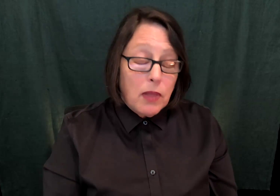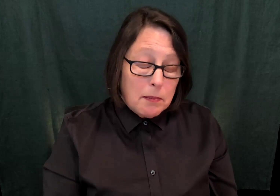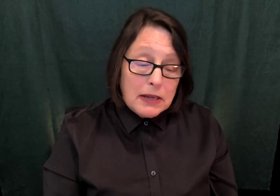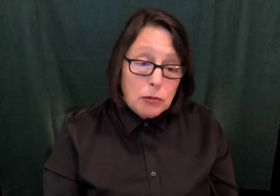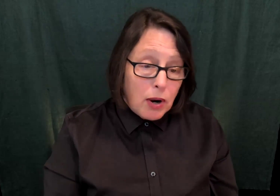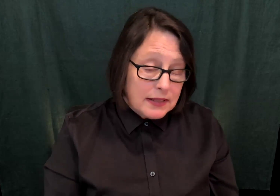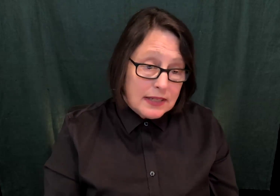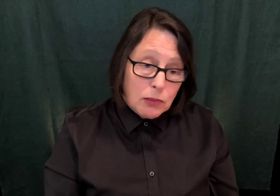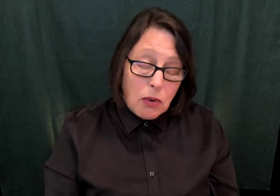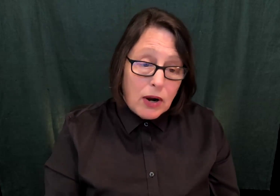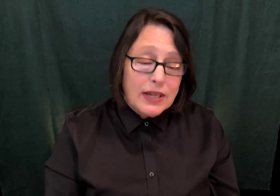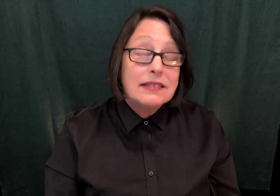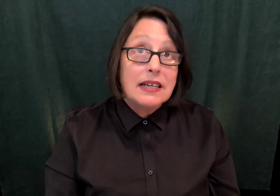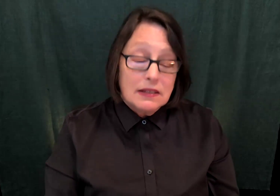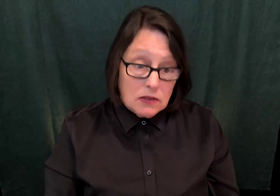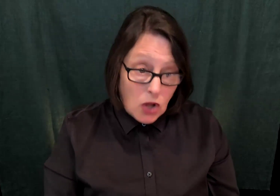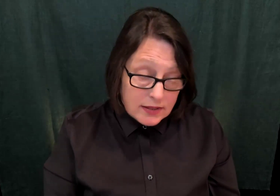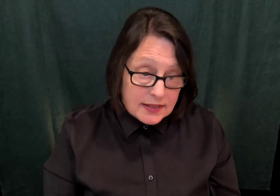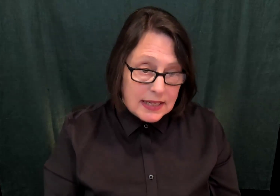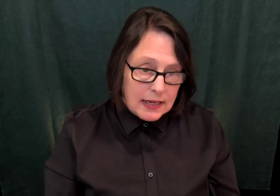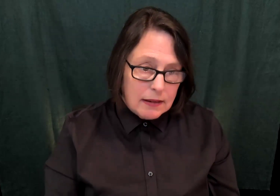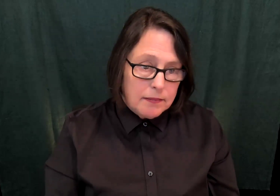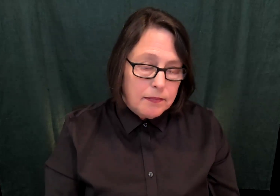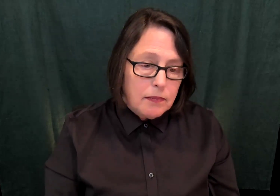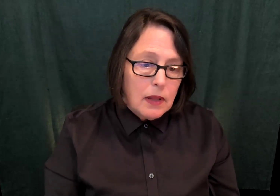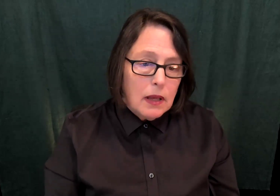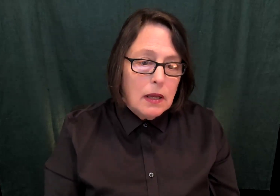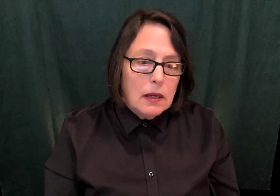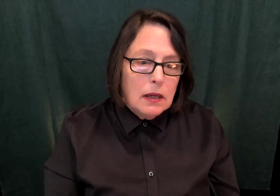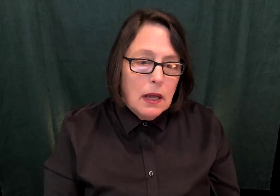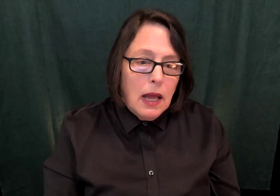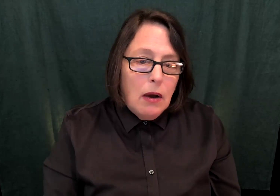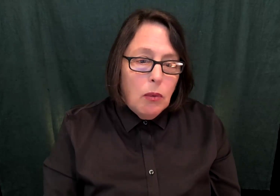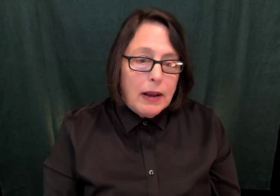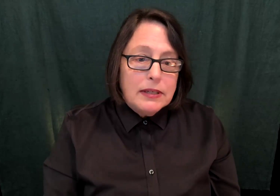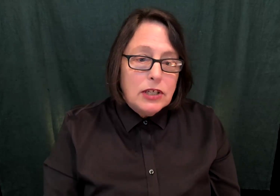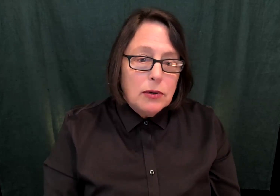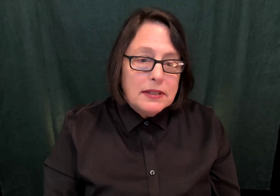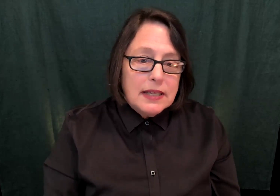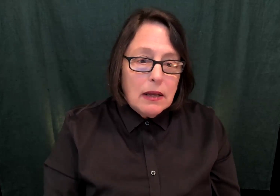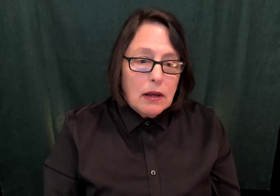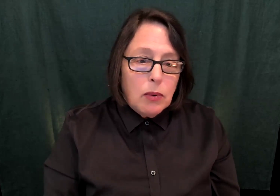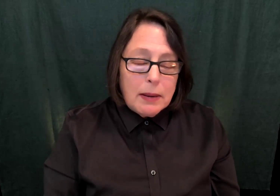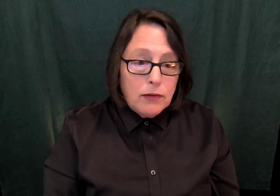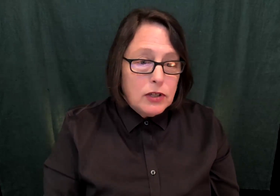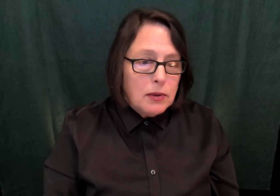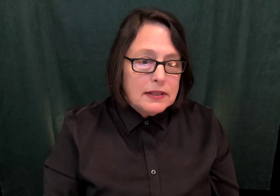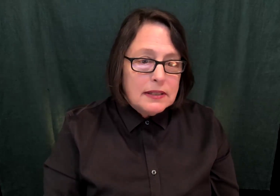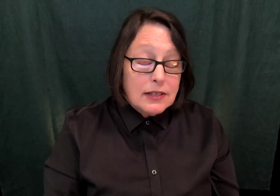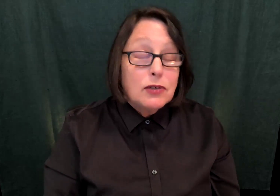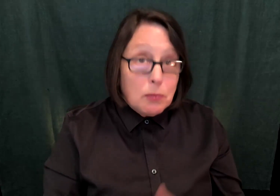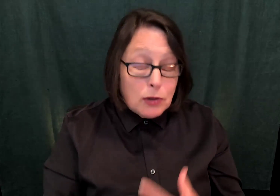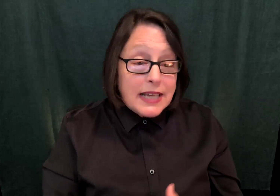it's the mental processing required is exhausting. When I went to USL, when I moved